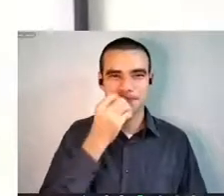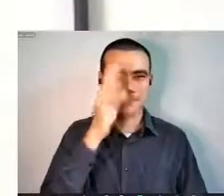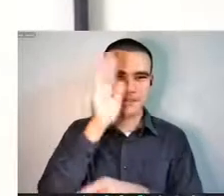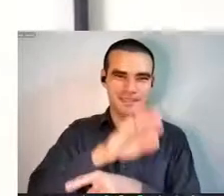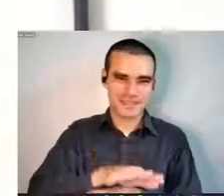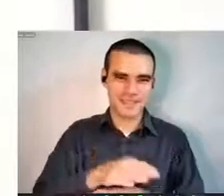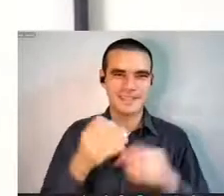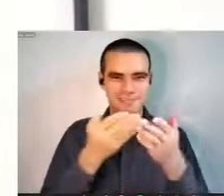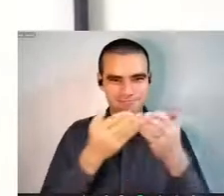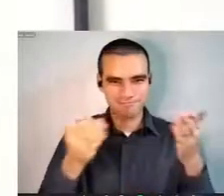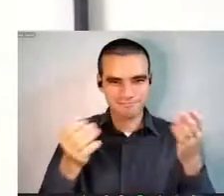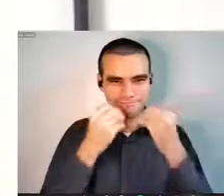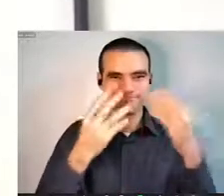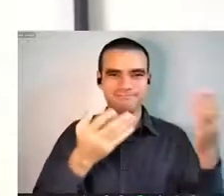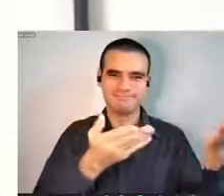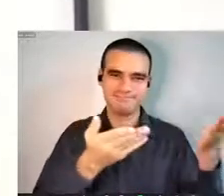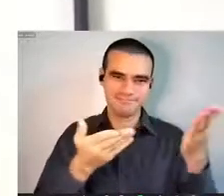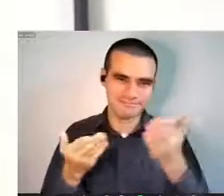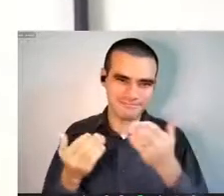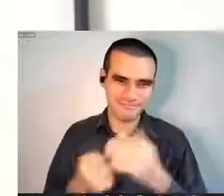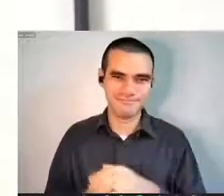Welcome, everybody. Good afternoon.